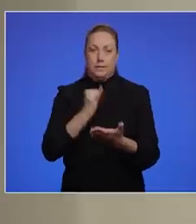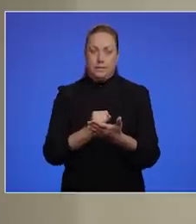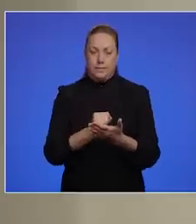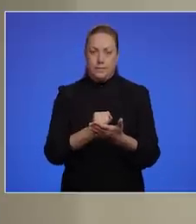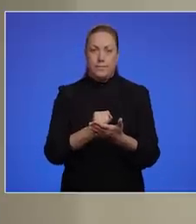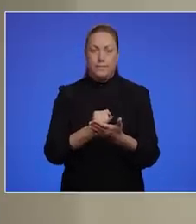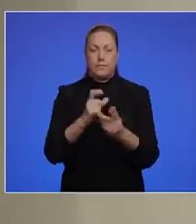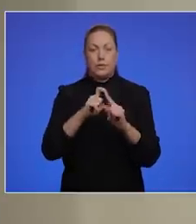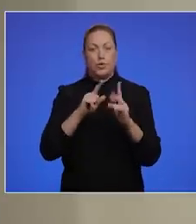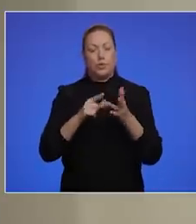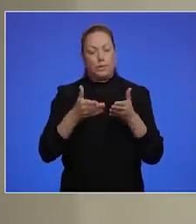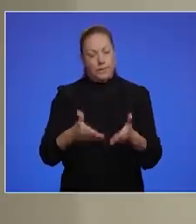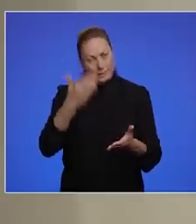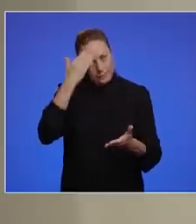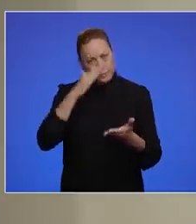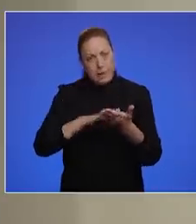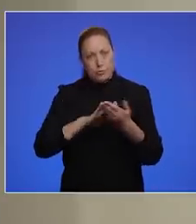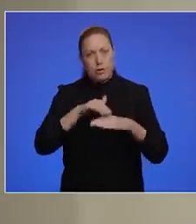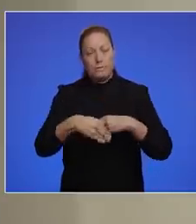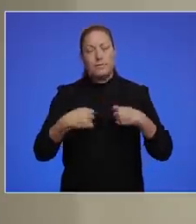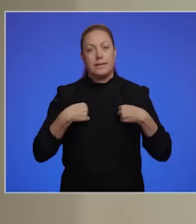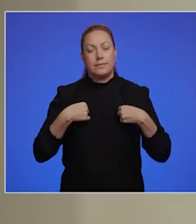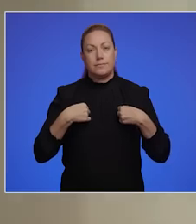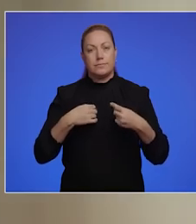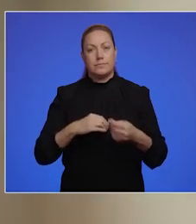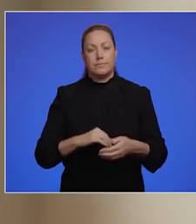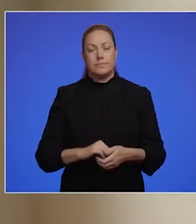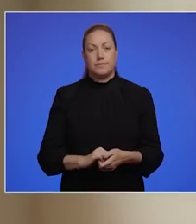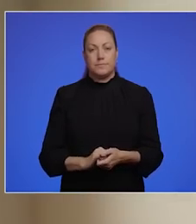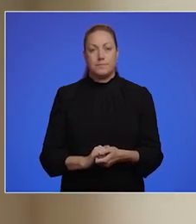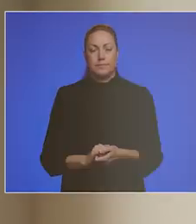Do this in memory of me